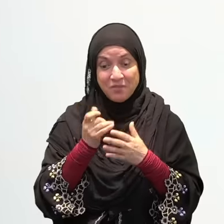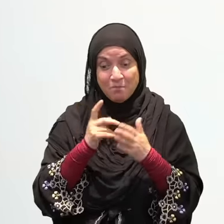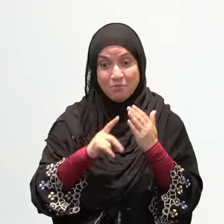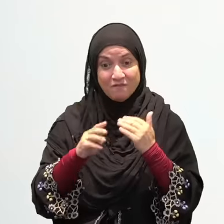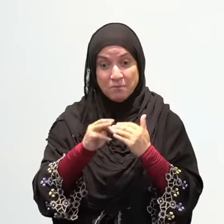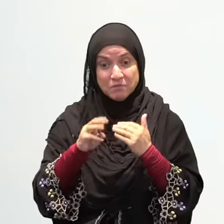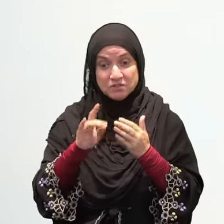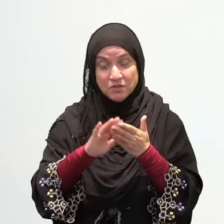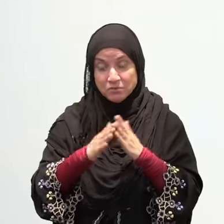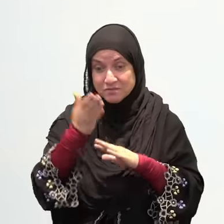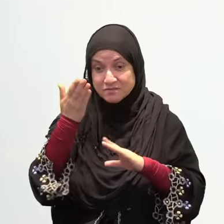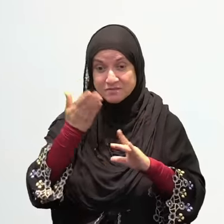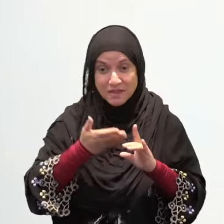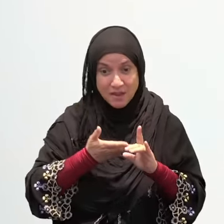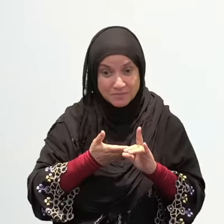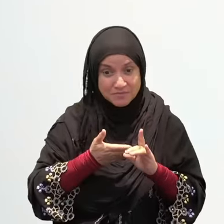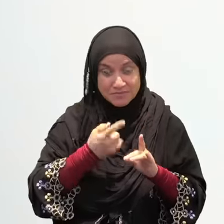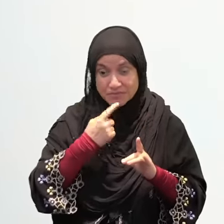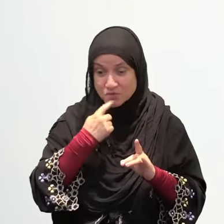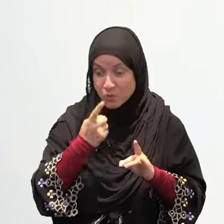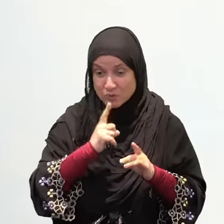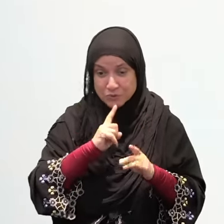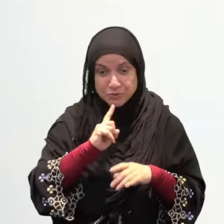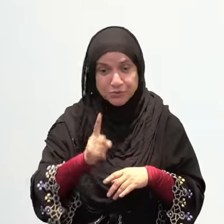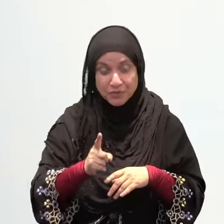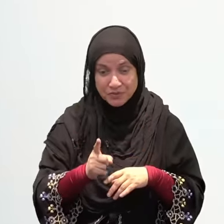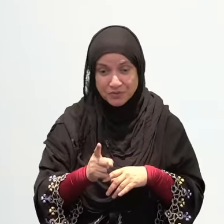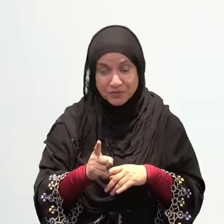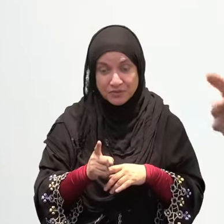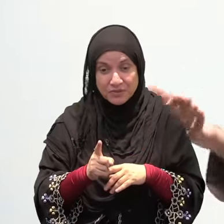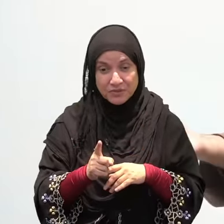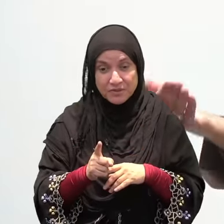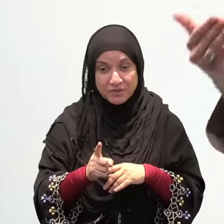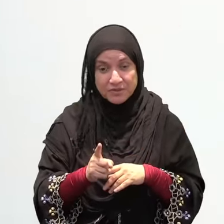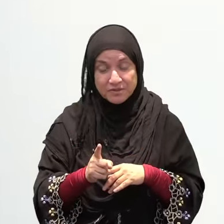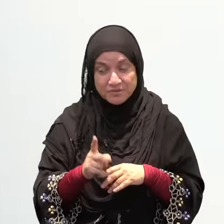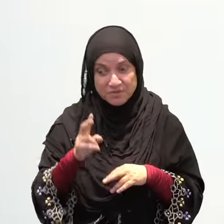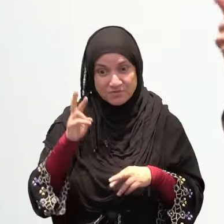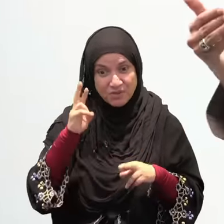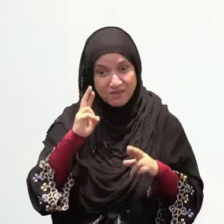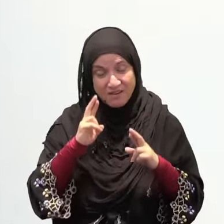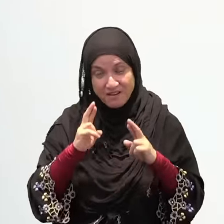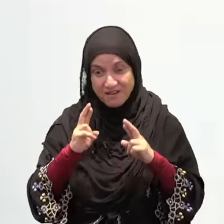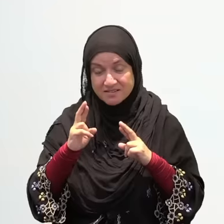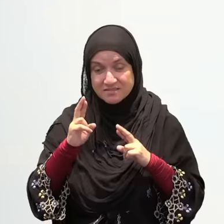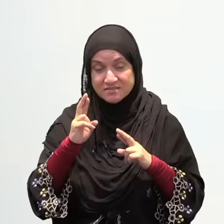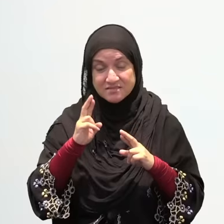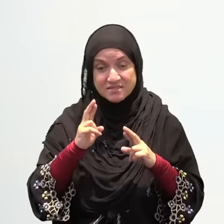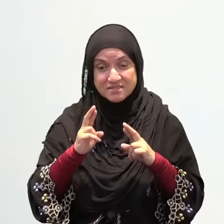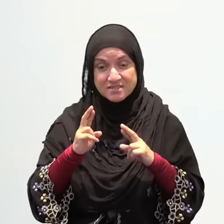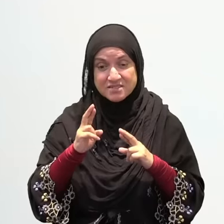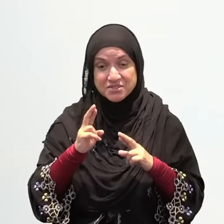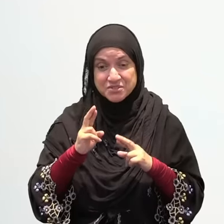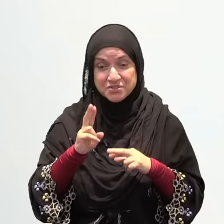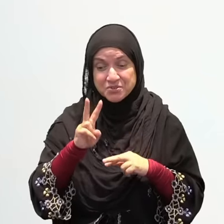you know what? To make a long story short, after a short conversation with them, he left with 2,000 of the